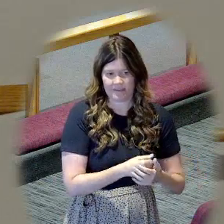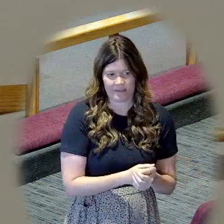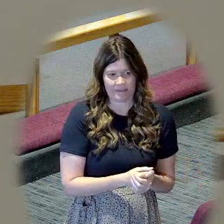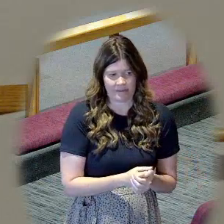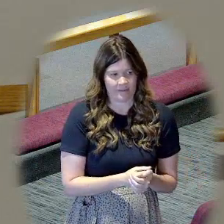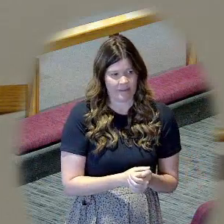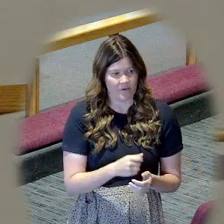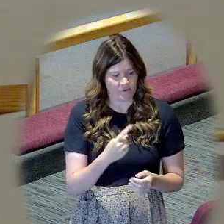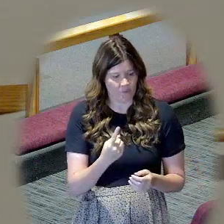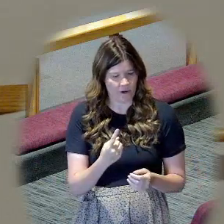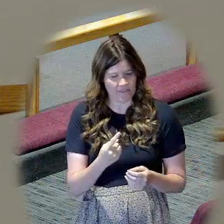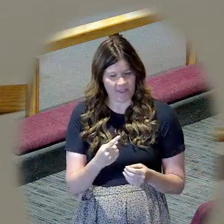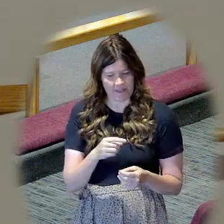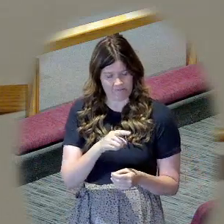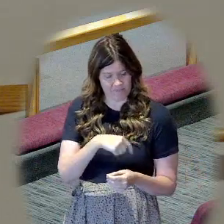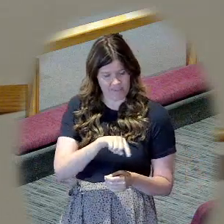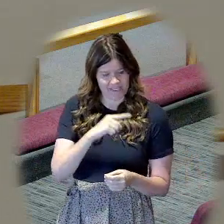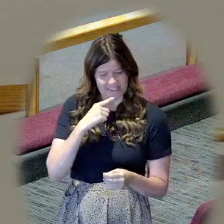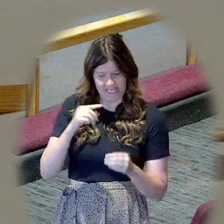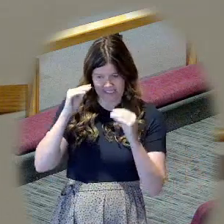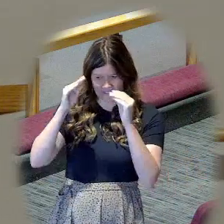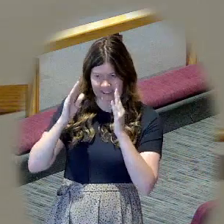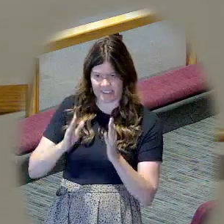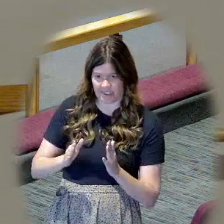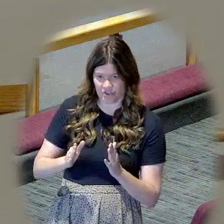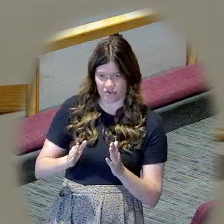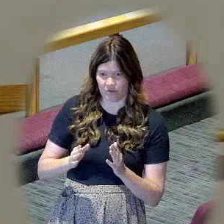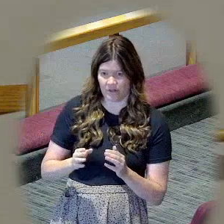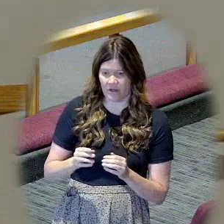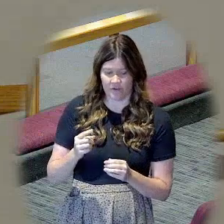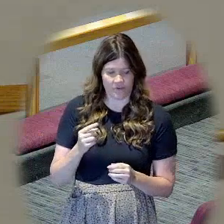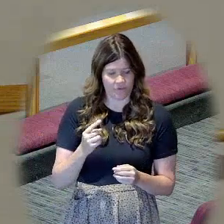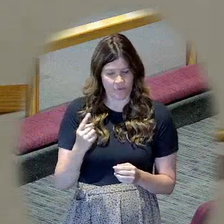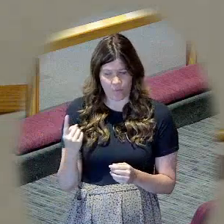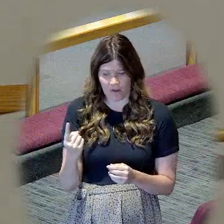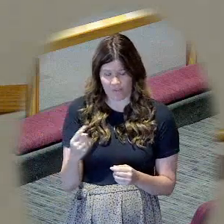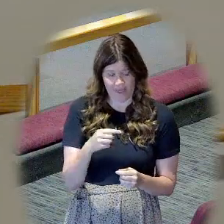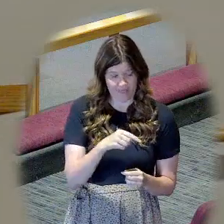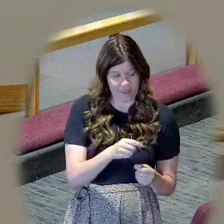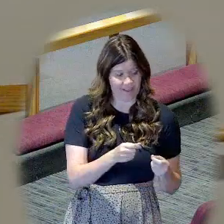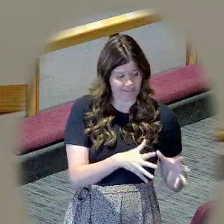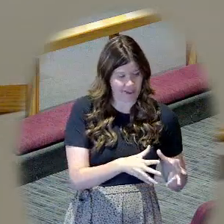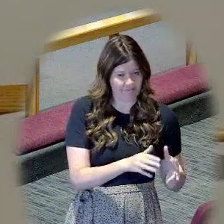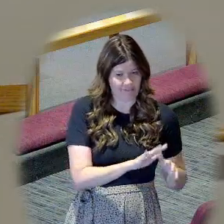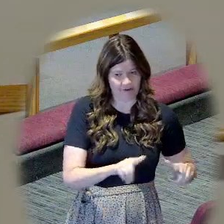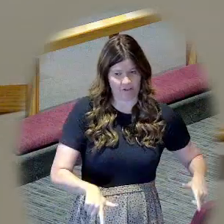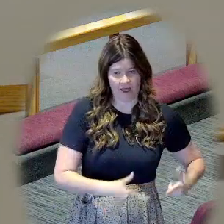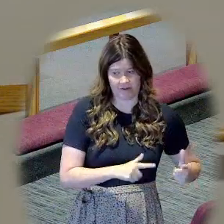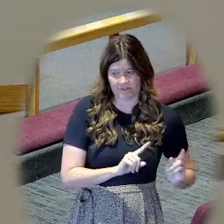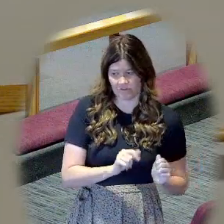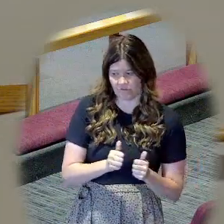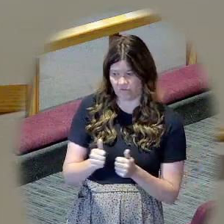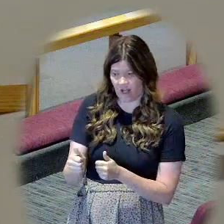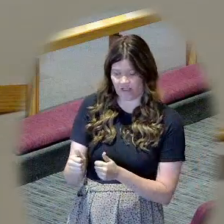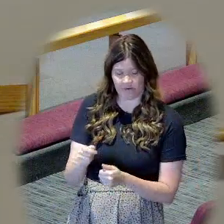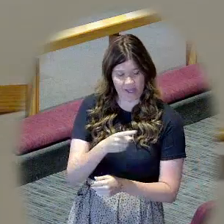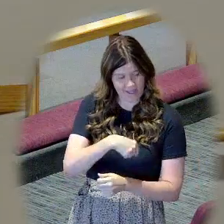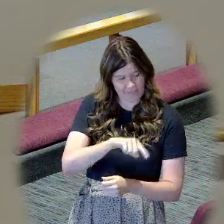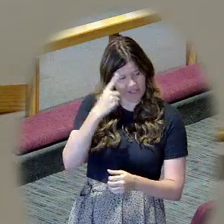The one they called rabbi, this teacher whom they left their lives to follow, whom they trusted for the